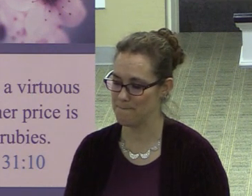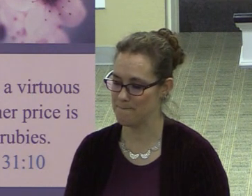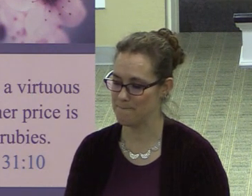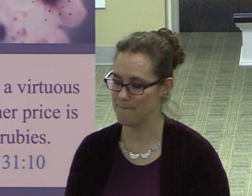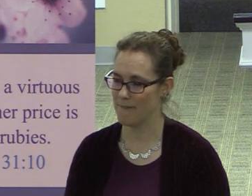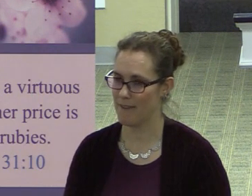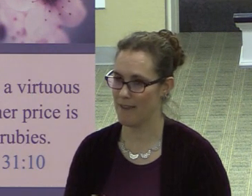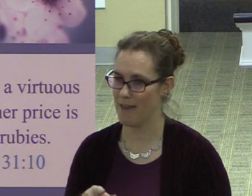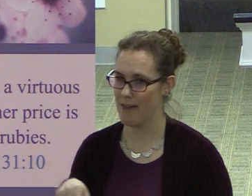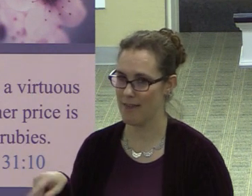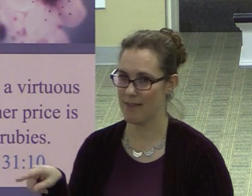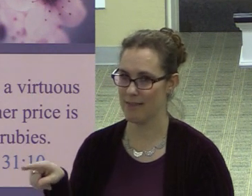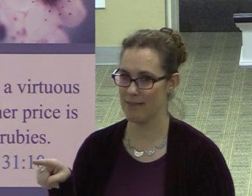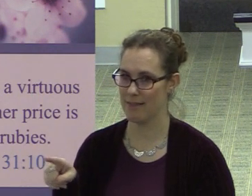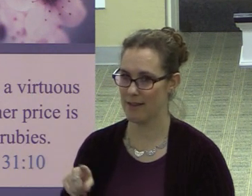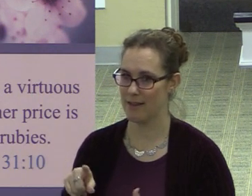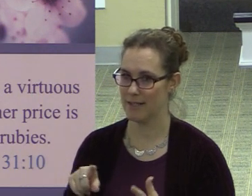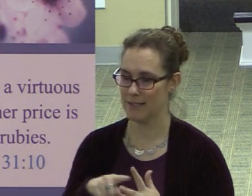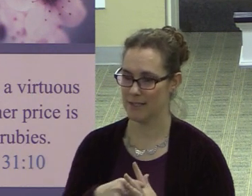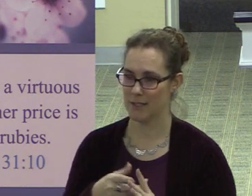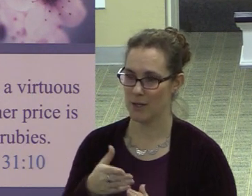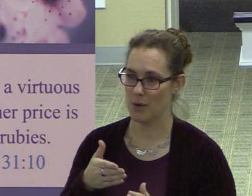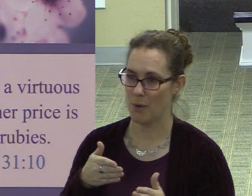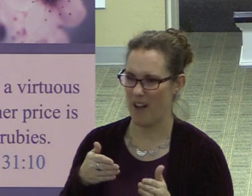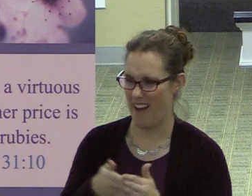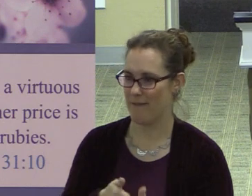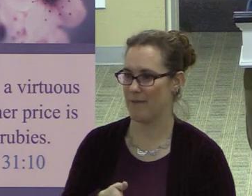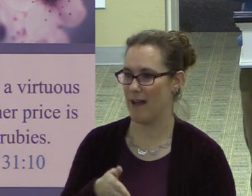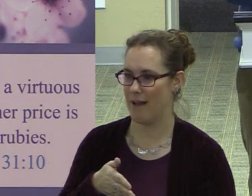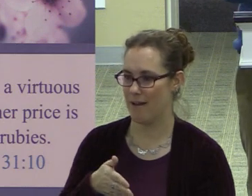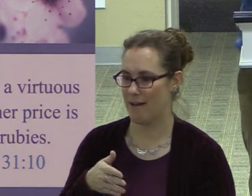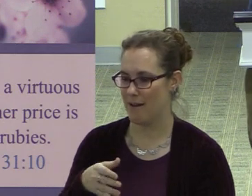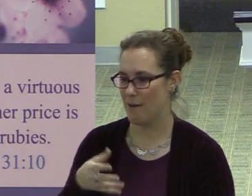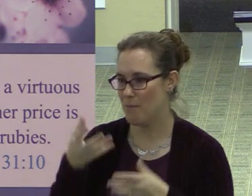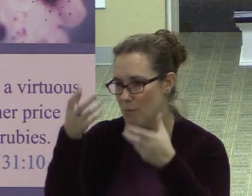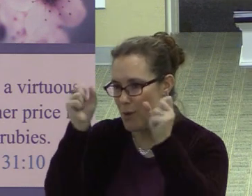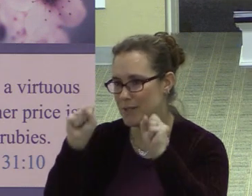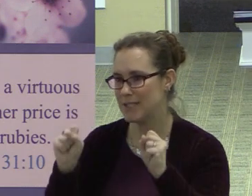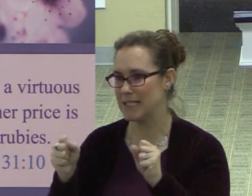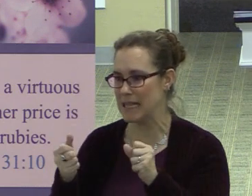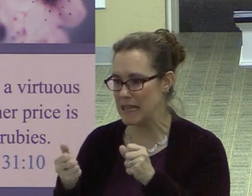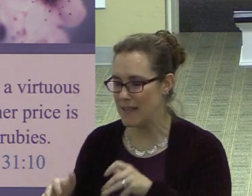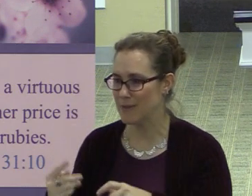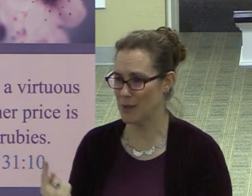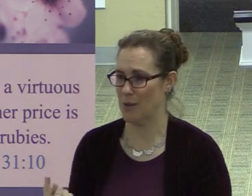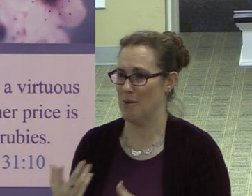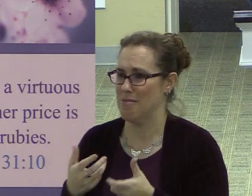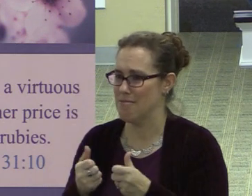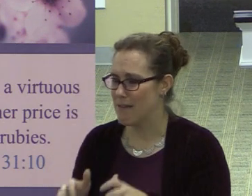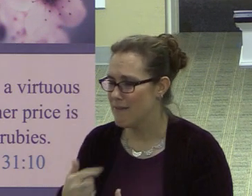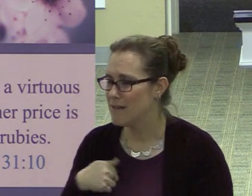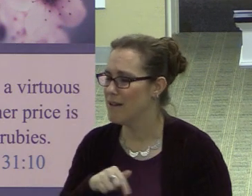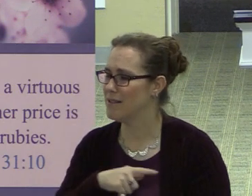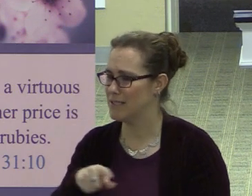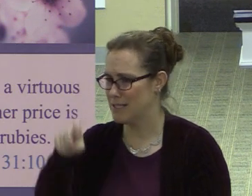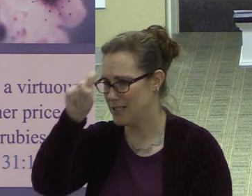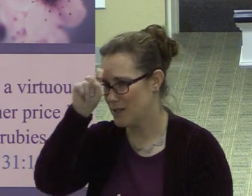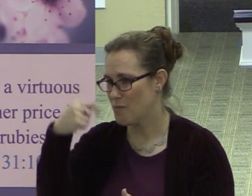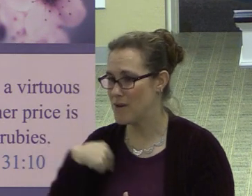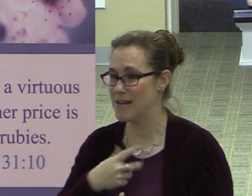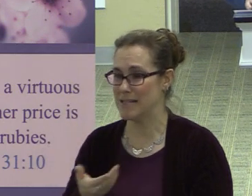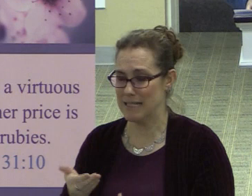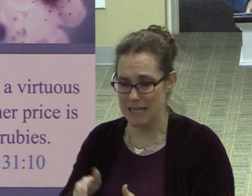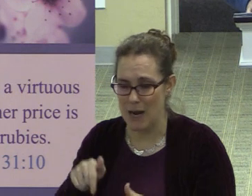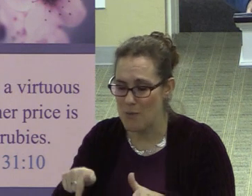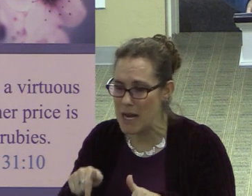And they start. They go after Moses. Moses, we told you, leave us alone. Just leave us in Egypt. We're going to die